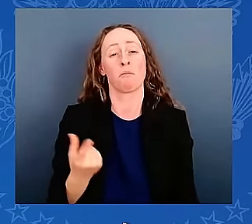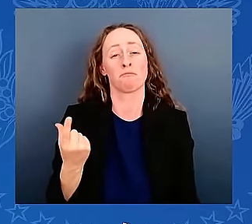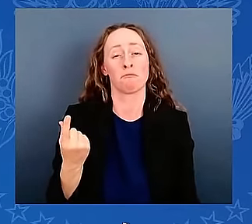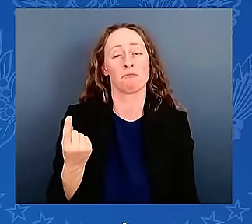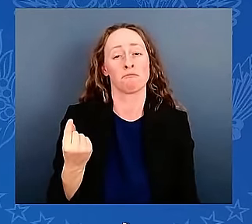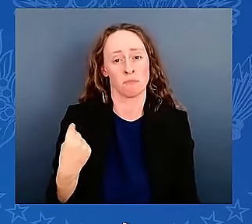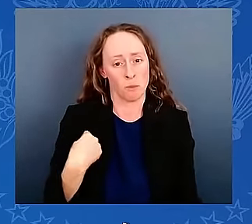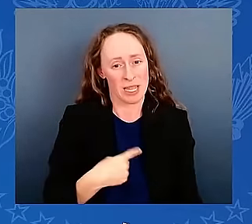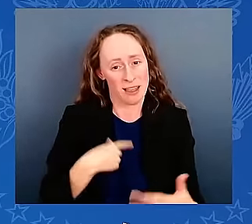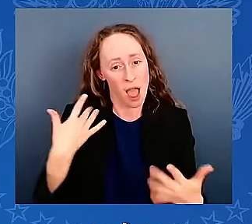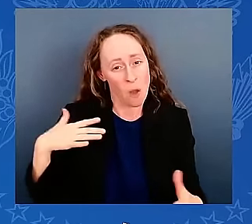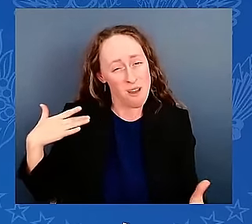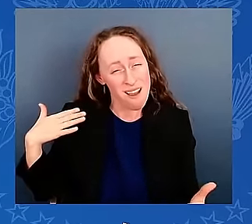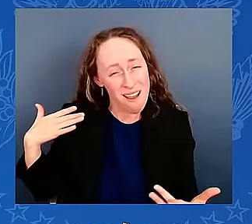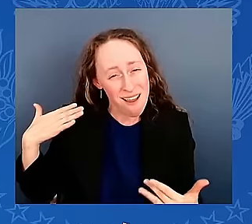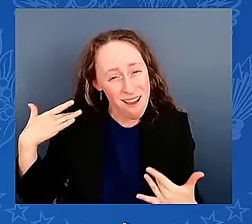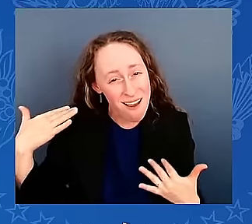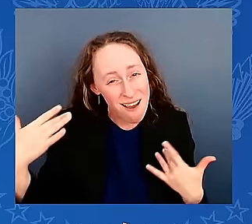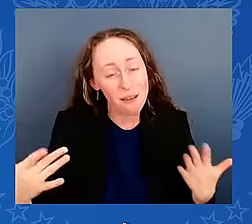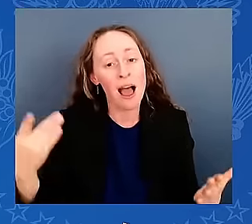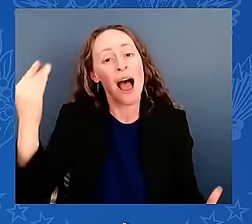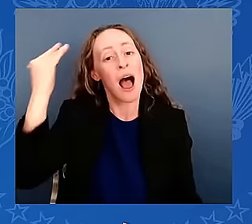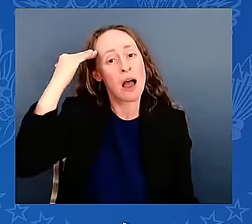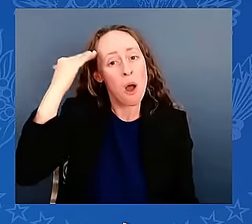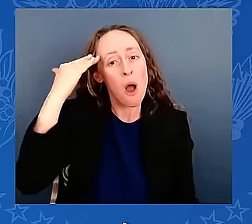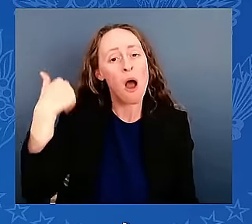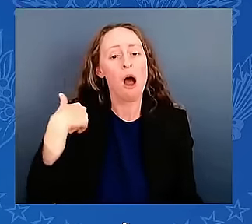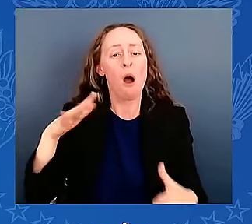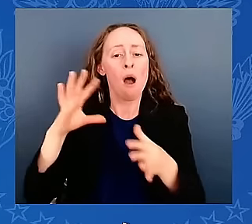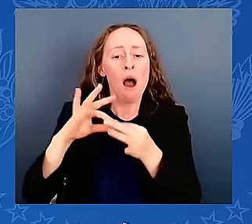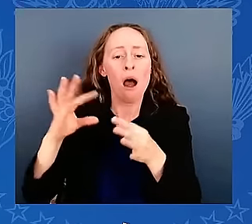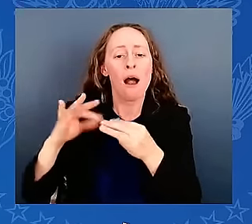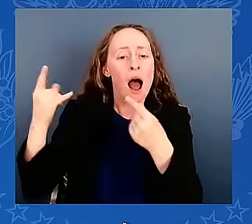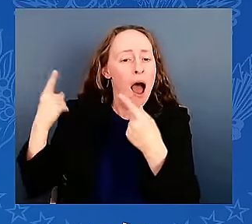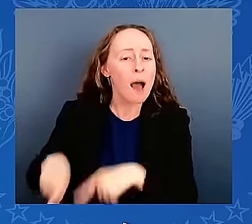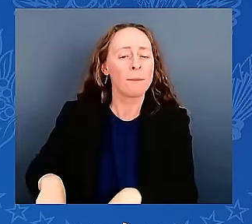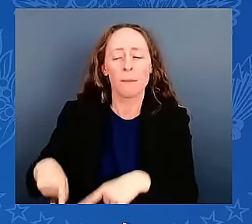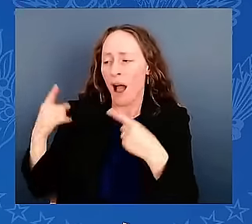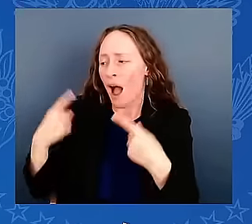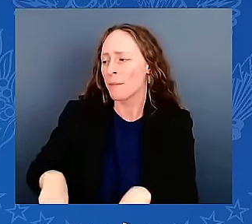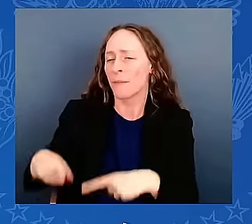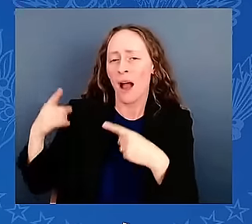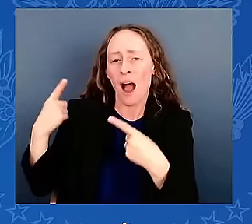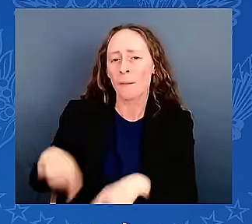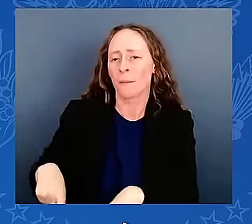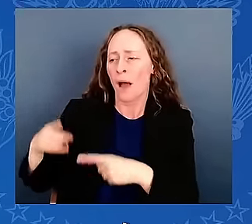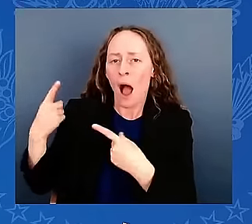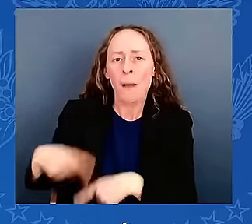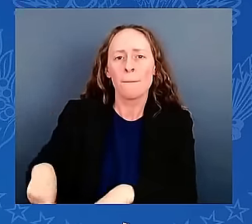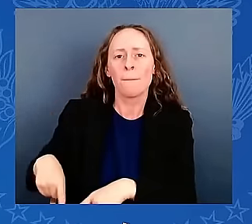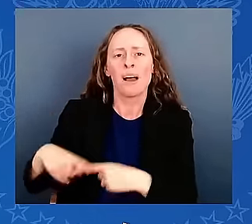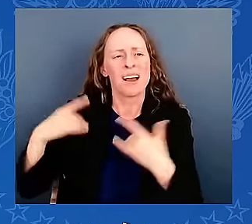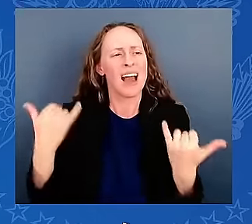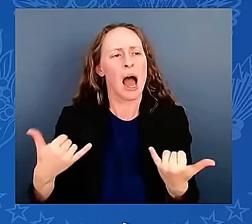the past. We need a vision for the future. Here's my plan for the first 100 days of the second